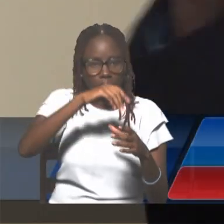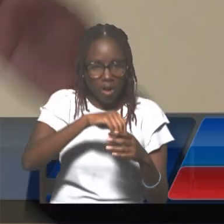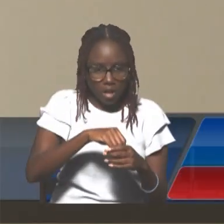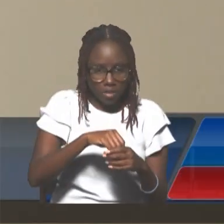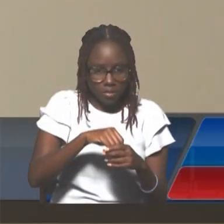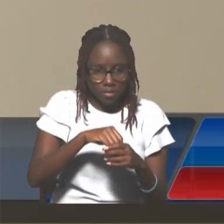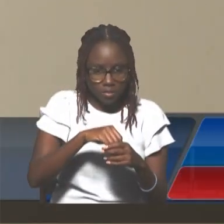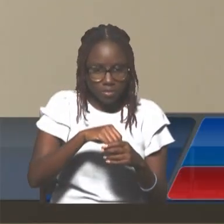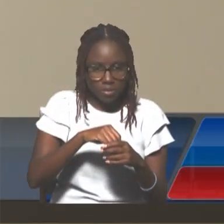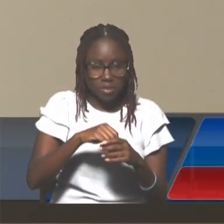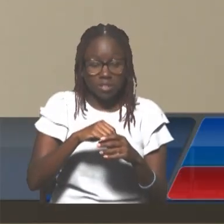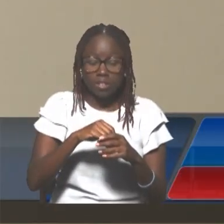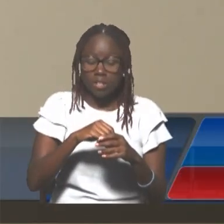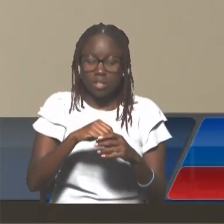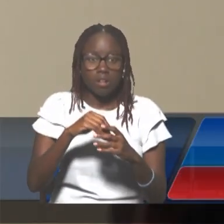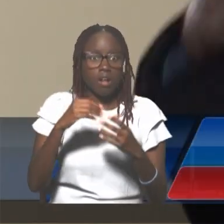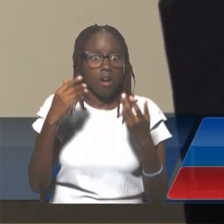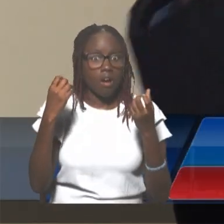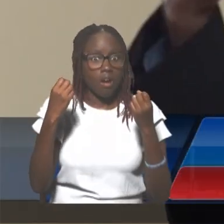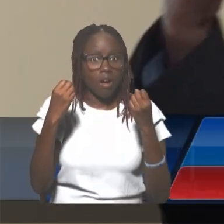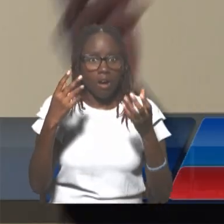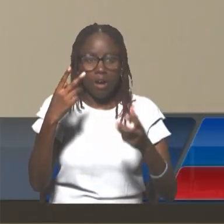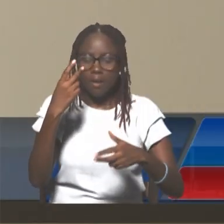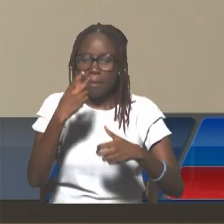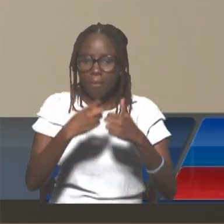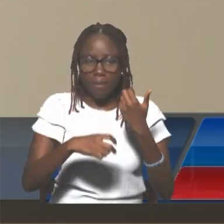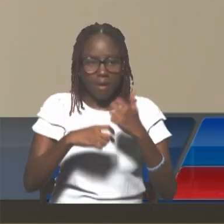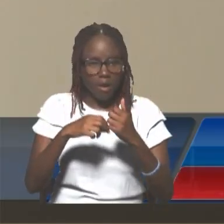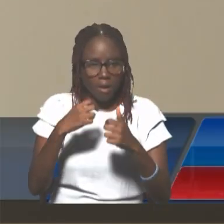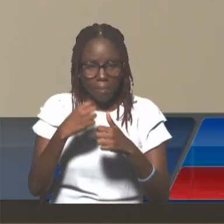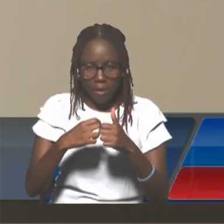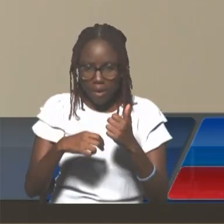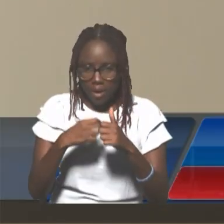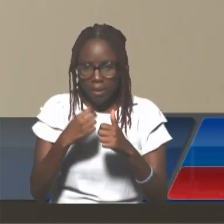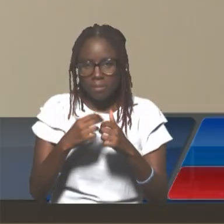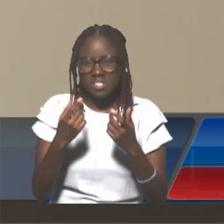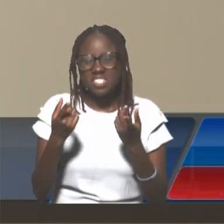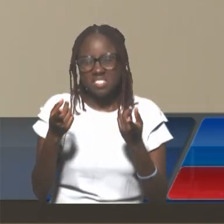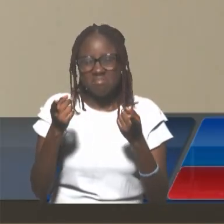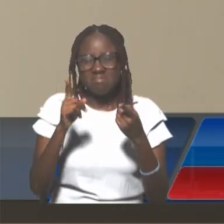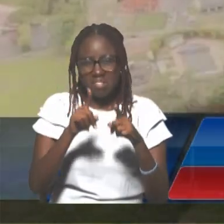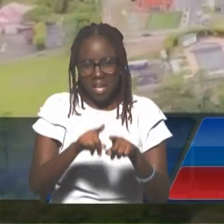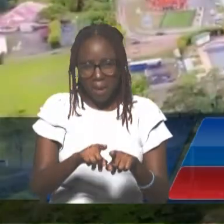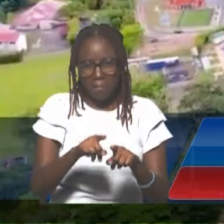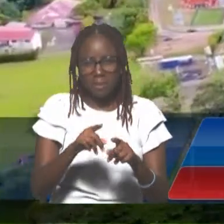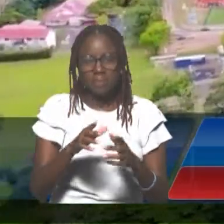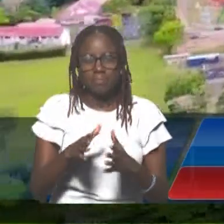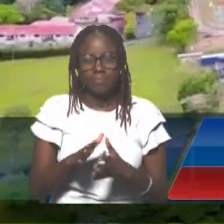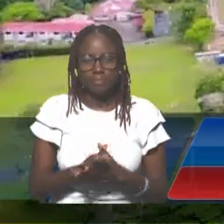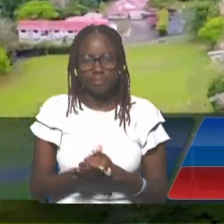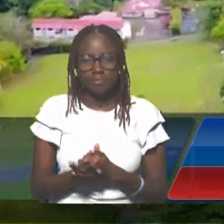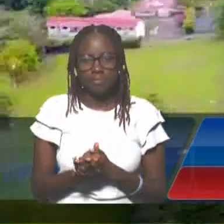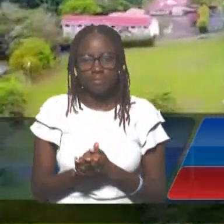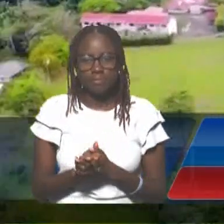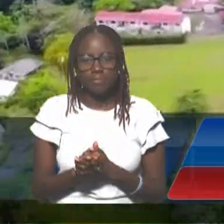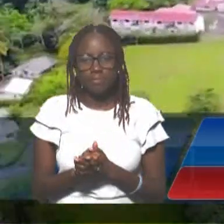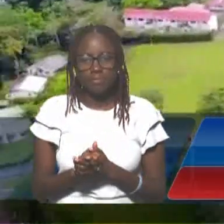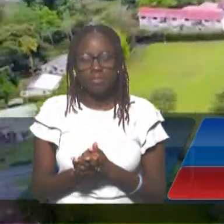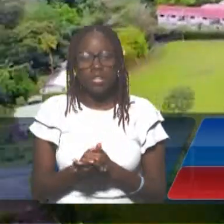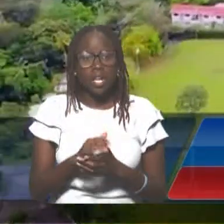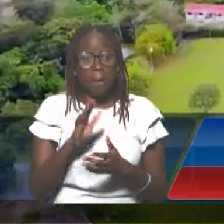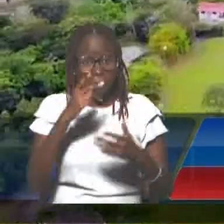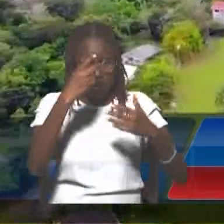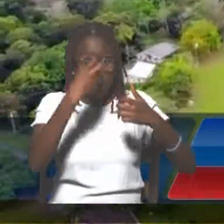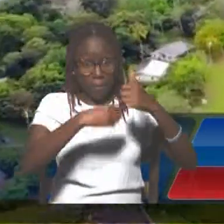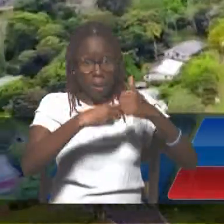brought a plethora of problems, including a substantive contraction in the labor force participation rate. He also provides possible